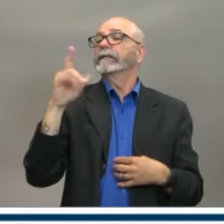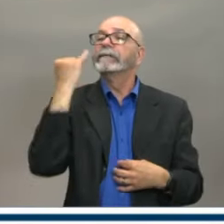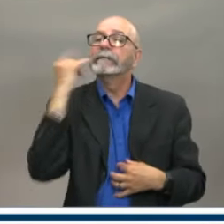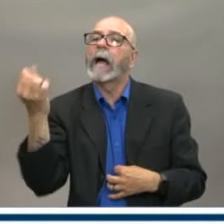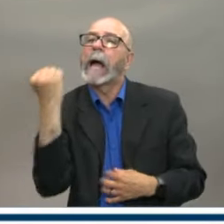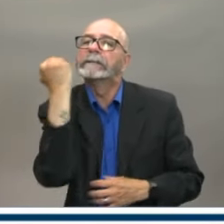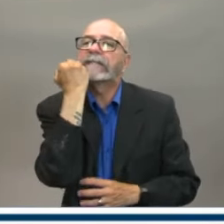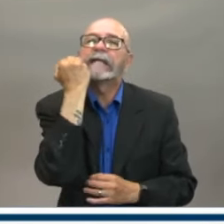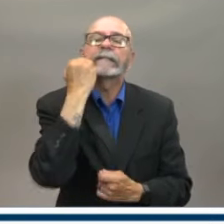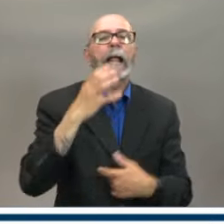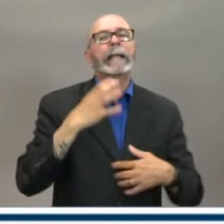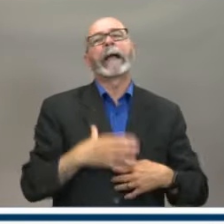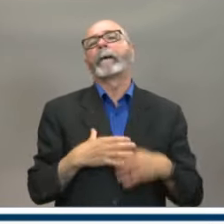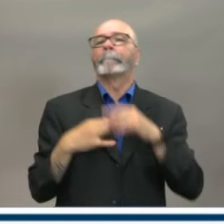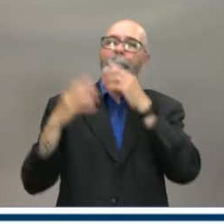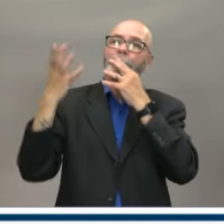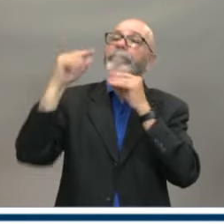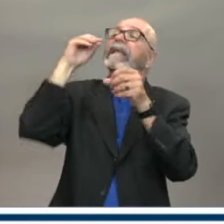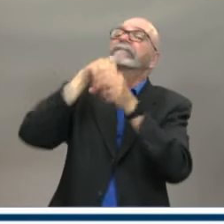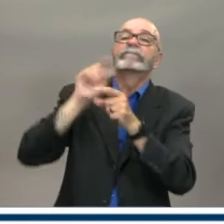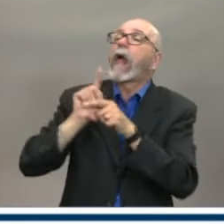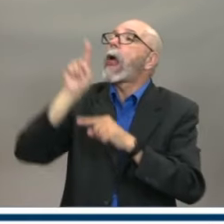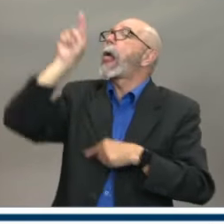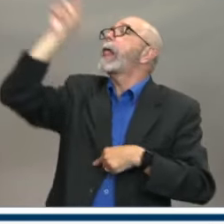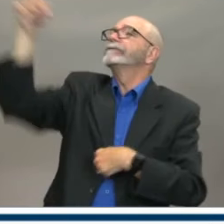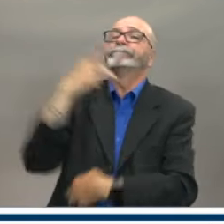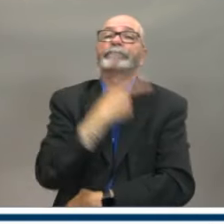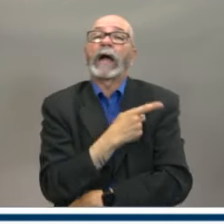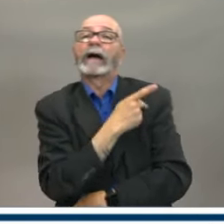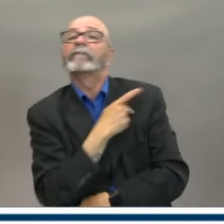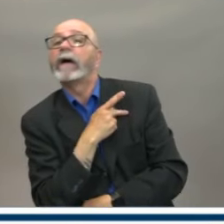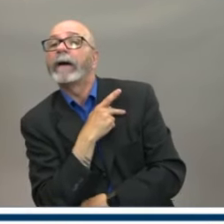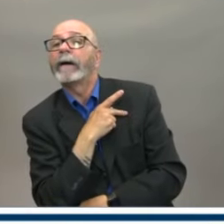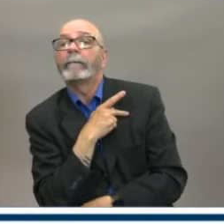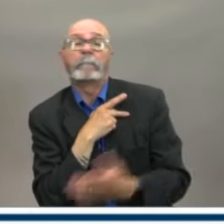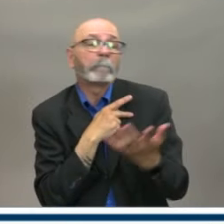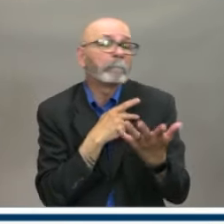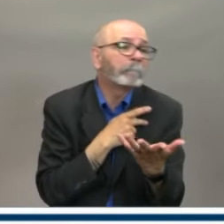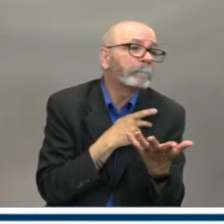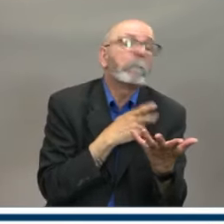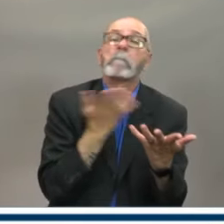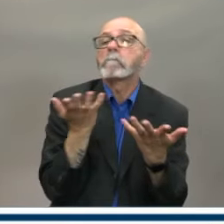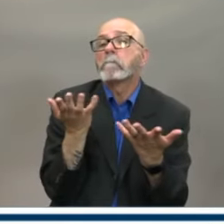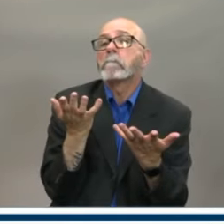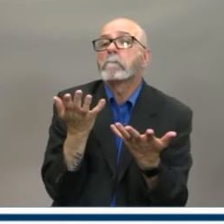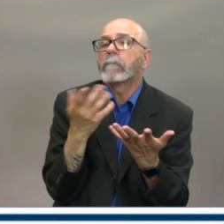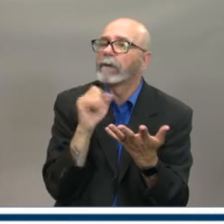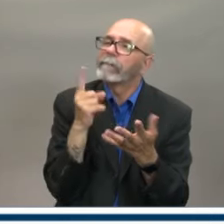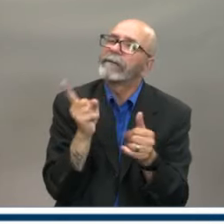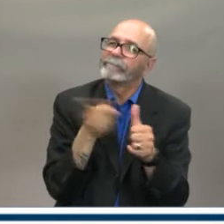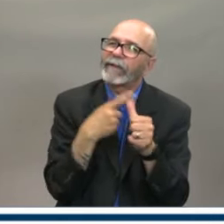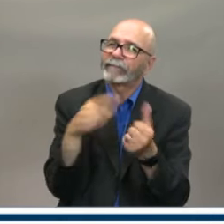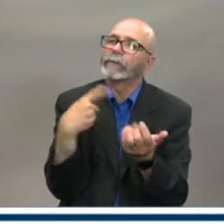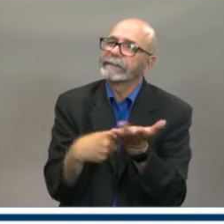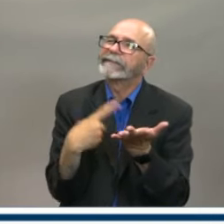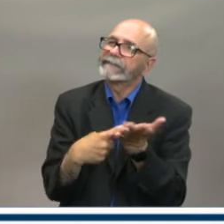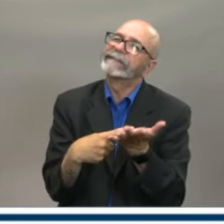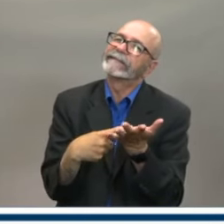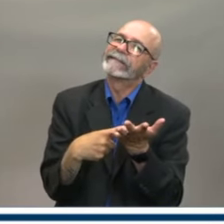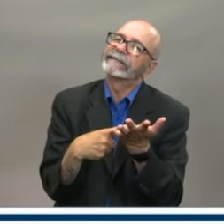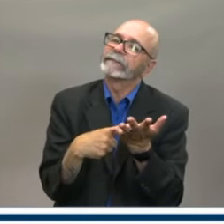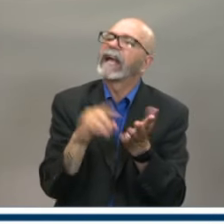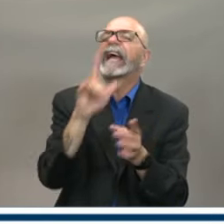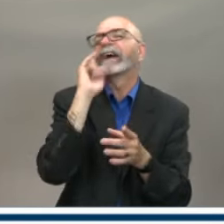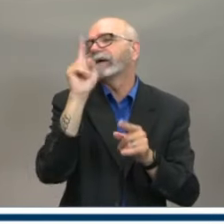clientele are in a certain part of the province, I think it behooves us to have a look at that. But if it's shopping or if it's opening